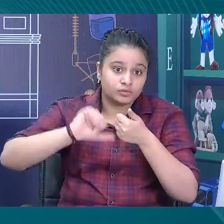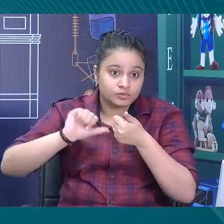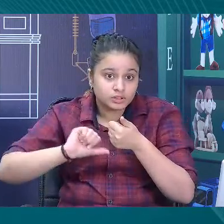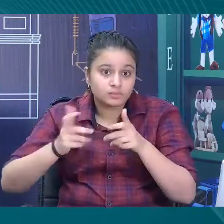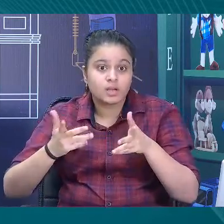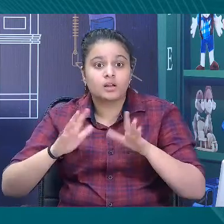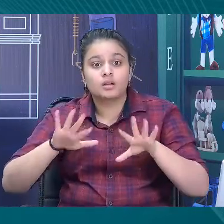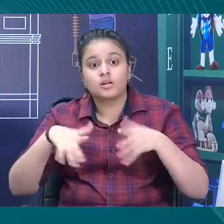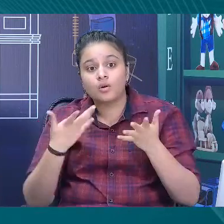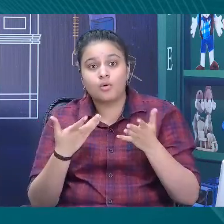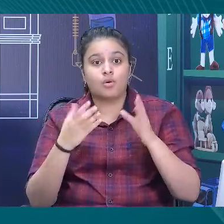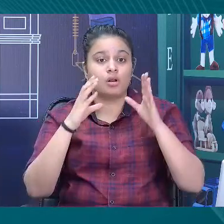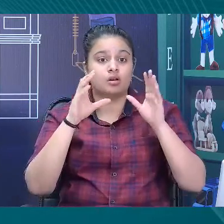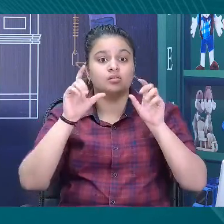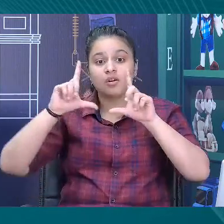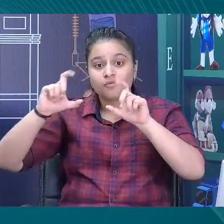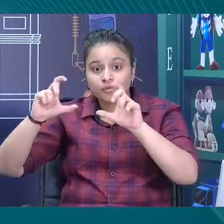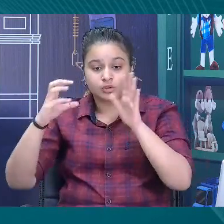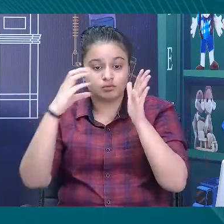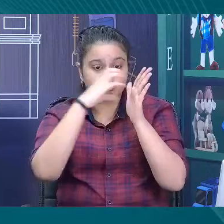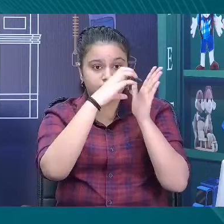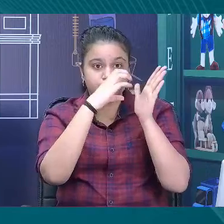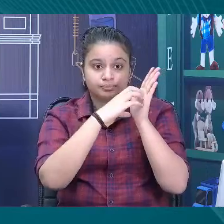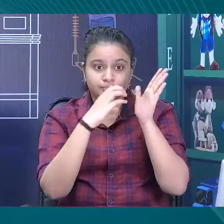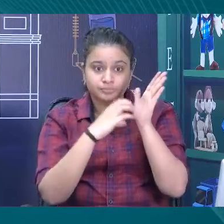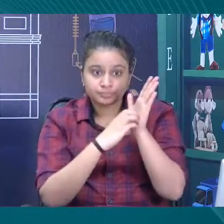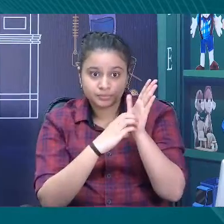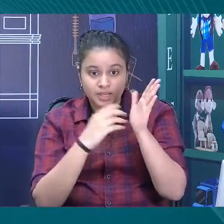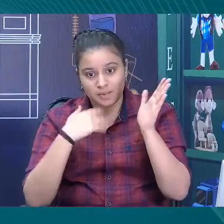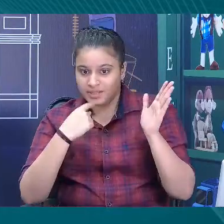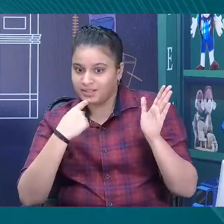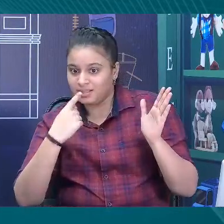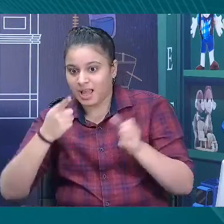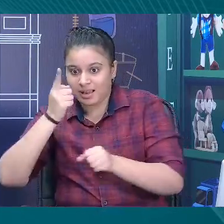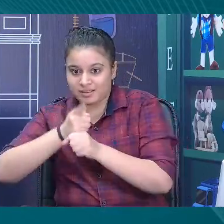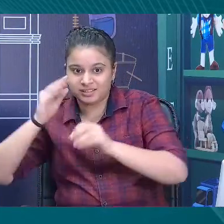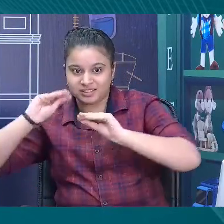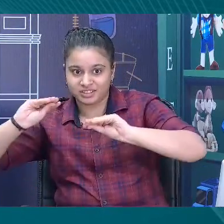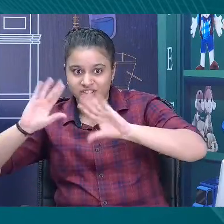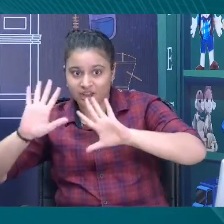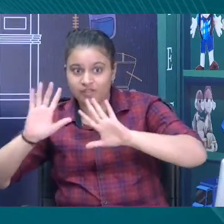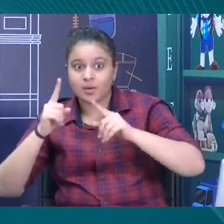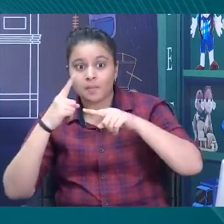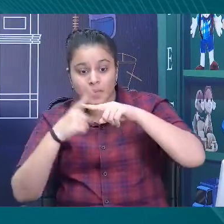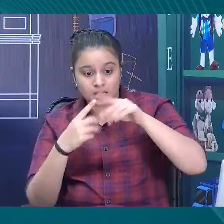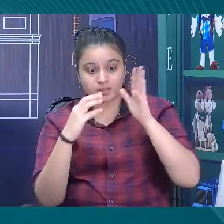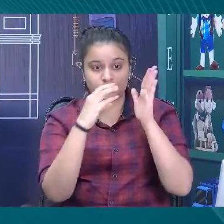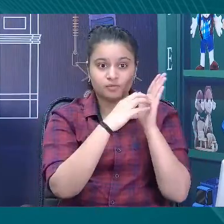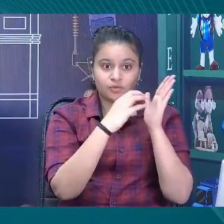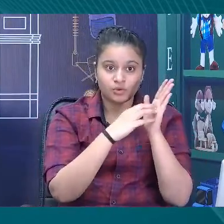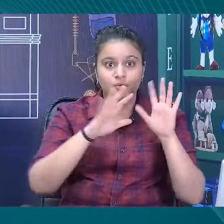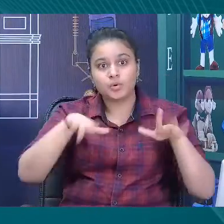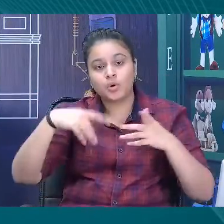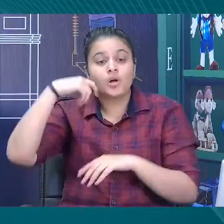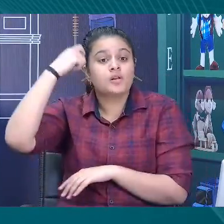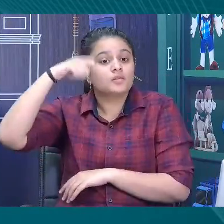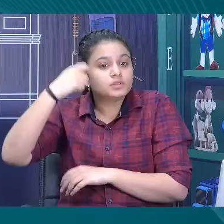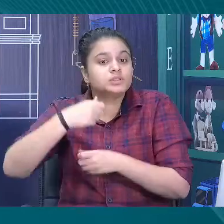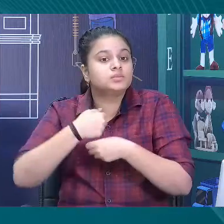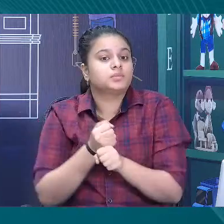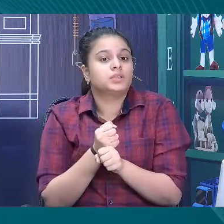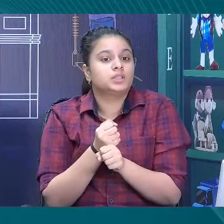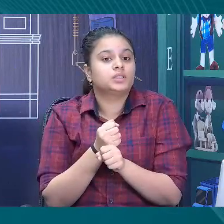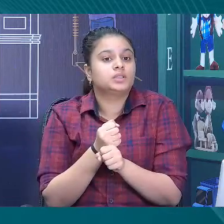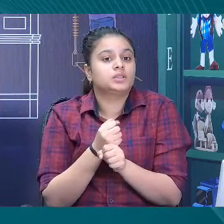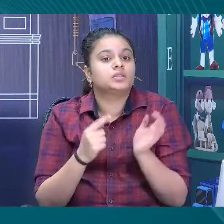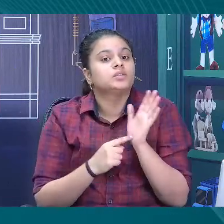enough pictorial representation of what we are saying? Right. Are we making sure that we are using videos? Are we making